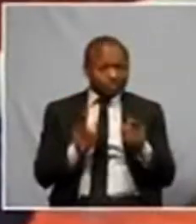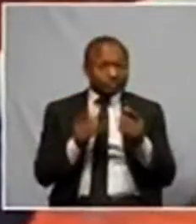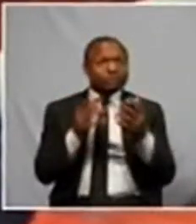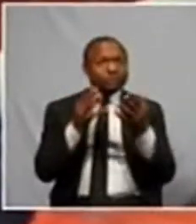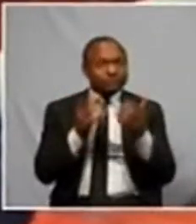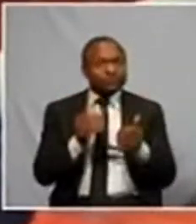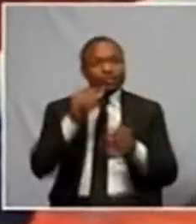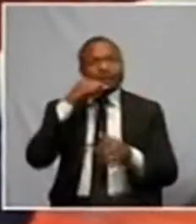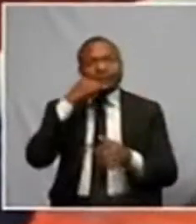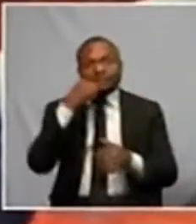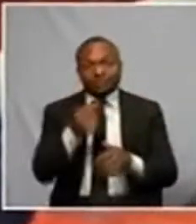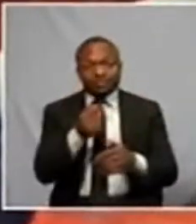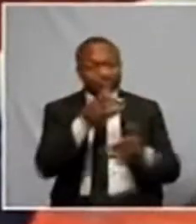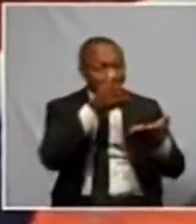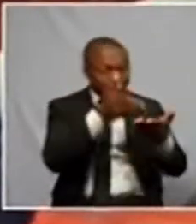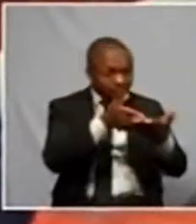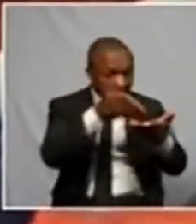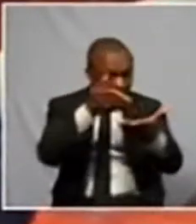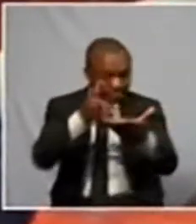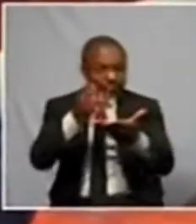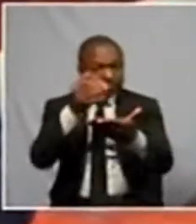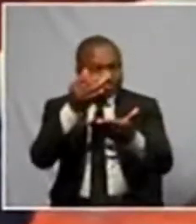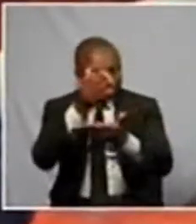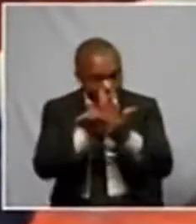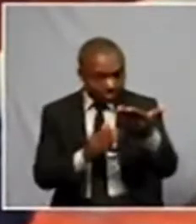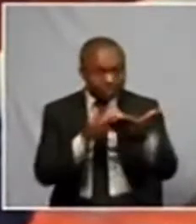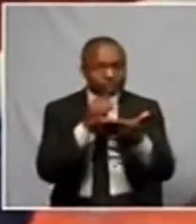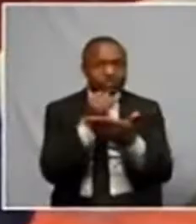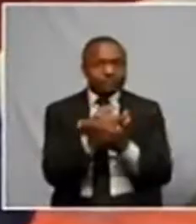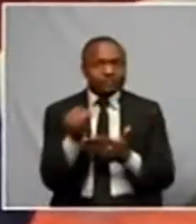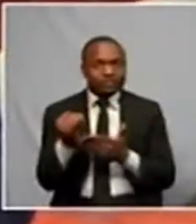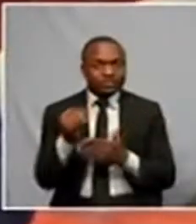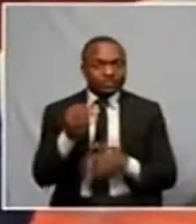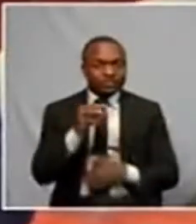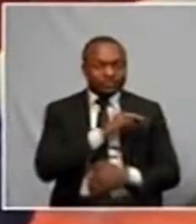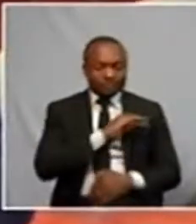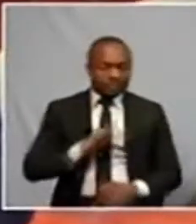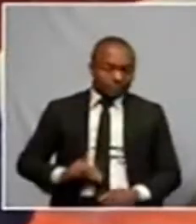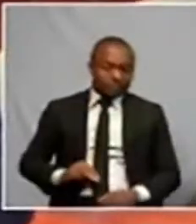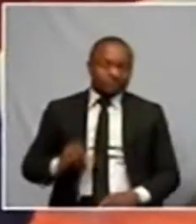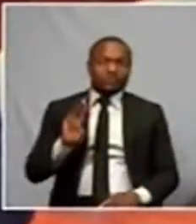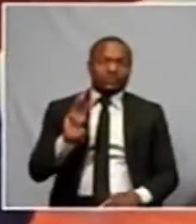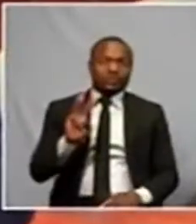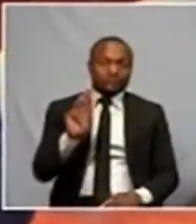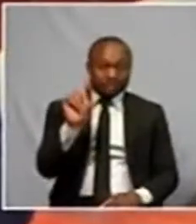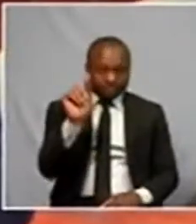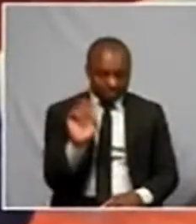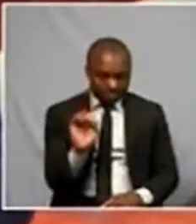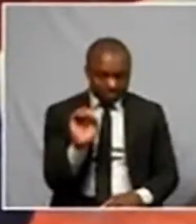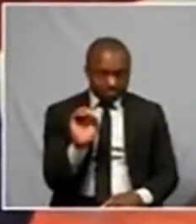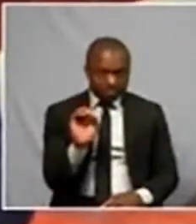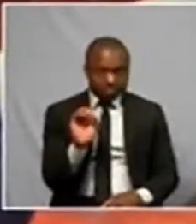that these are some of the issues which, as a member of the WTO,